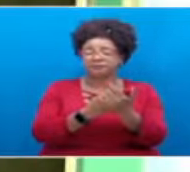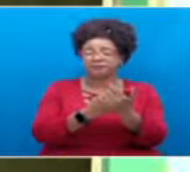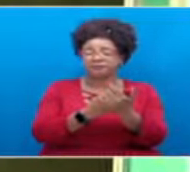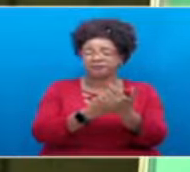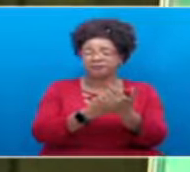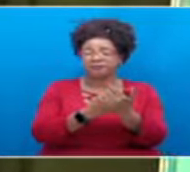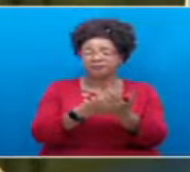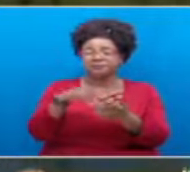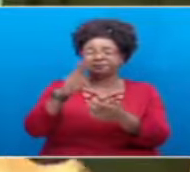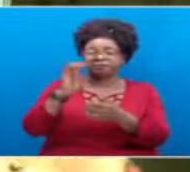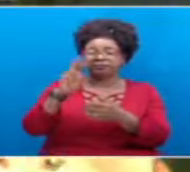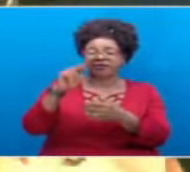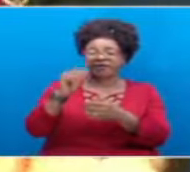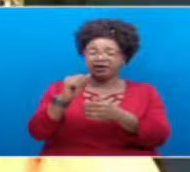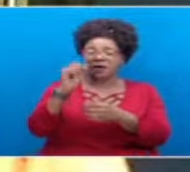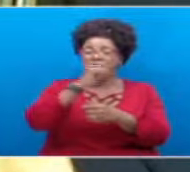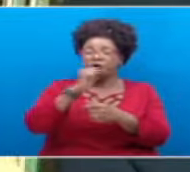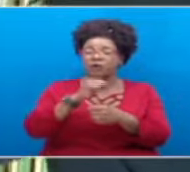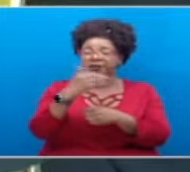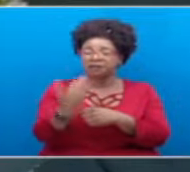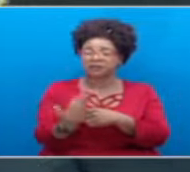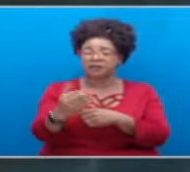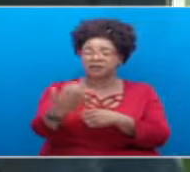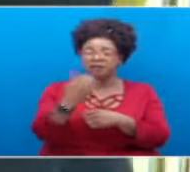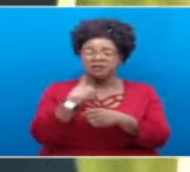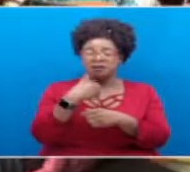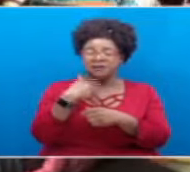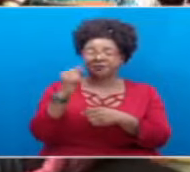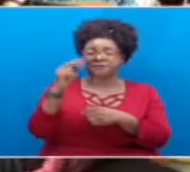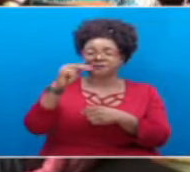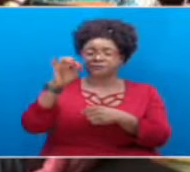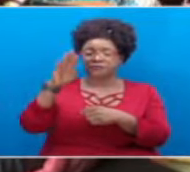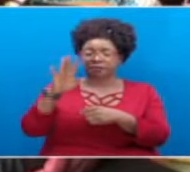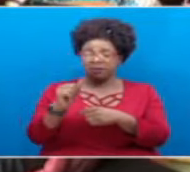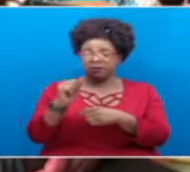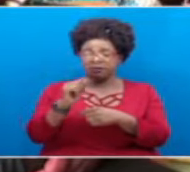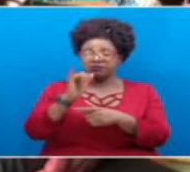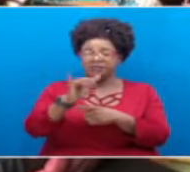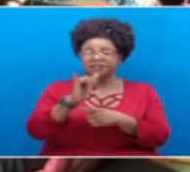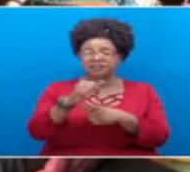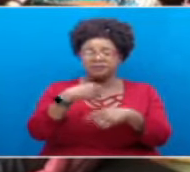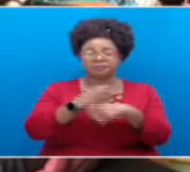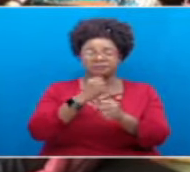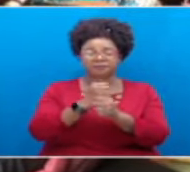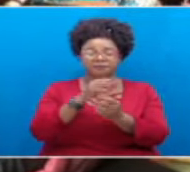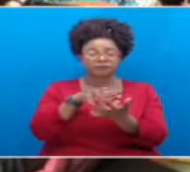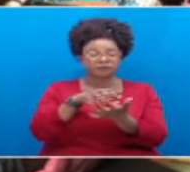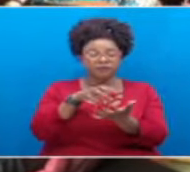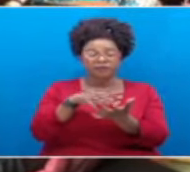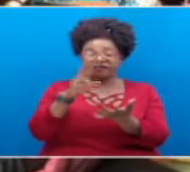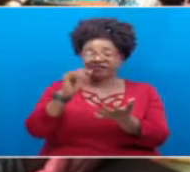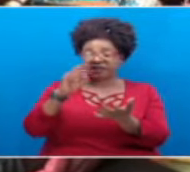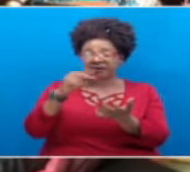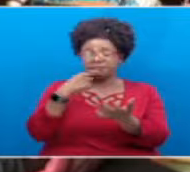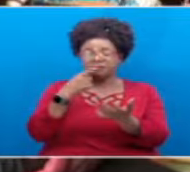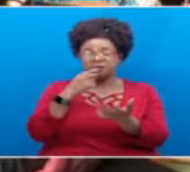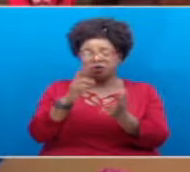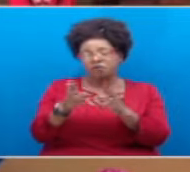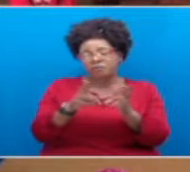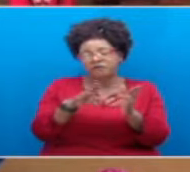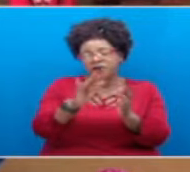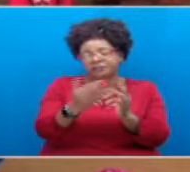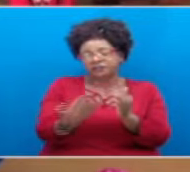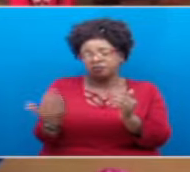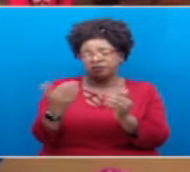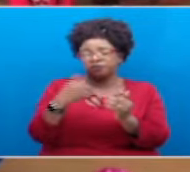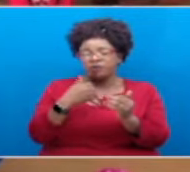Vena Akinyi's older child has sickle cell anemia, an immunity-compromising condition. Vena says it was normal for her children to suffer